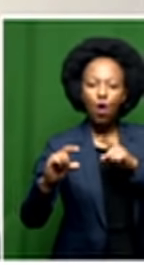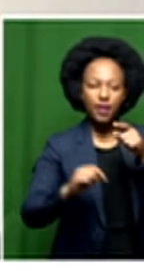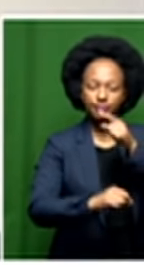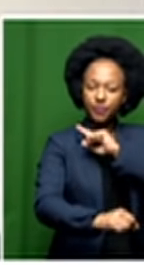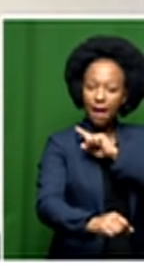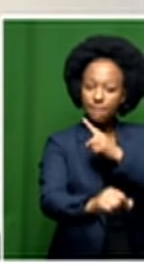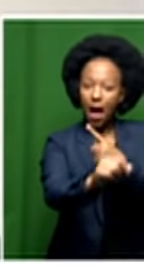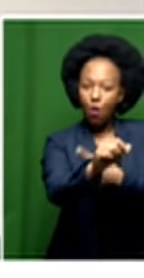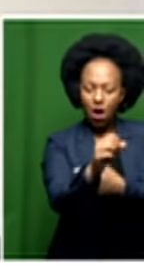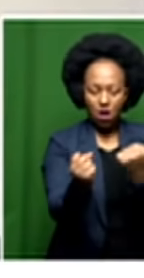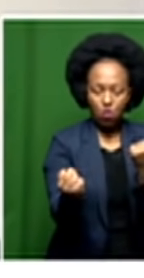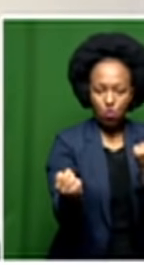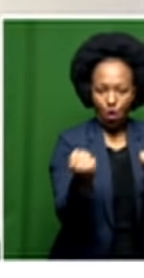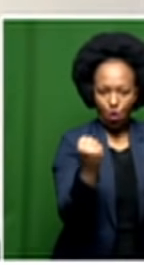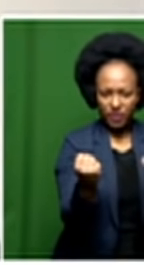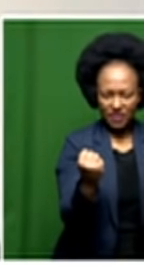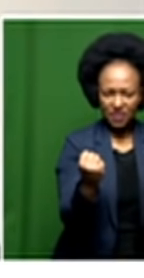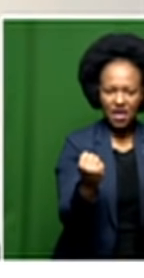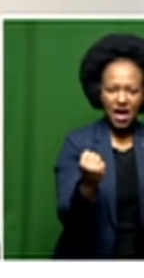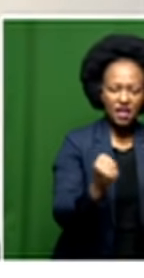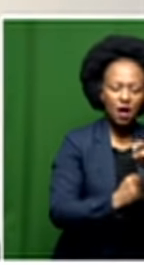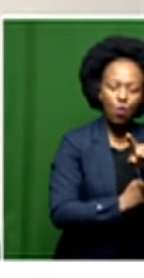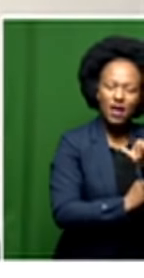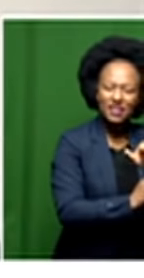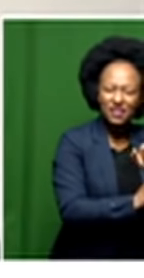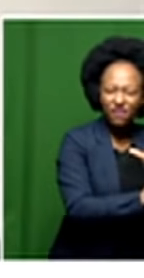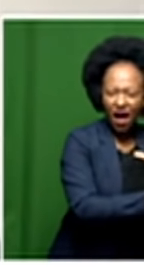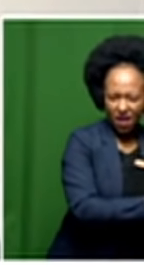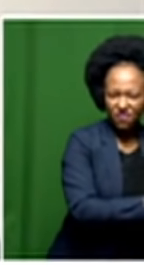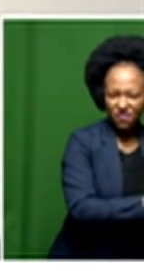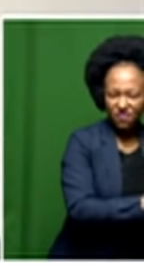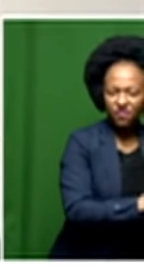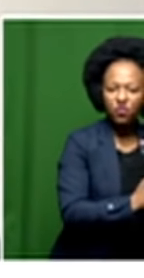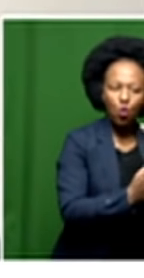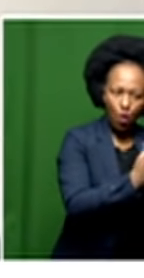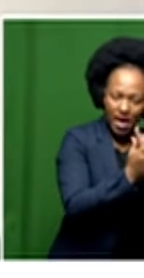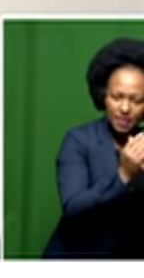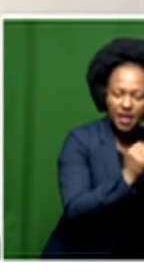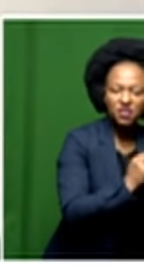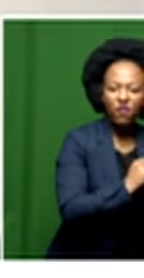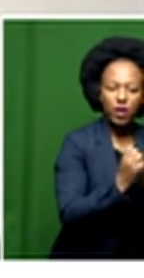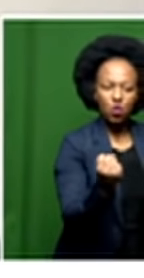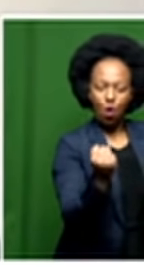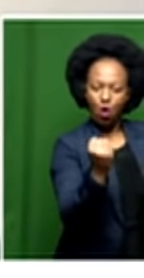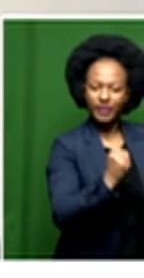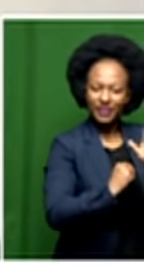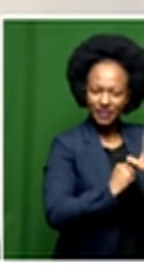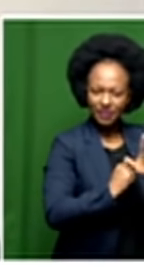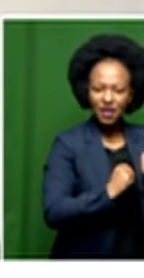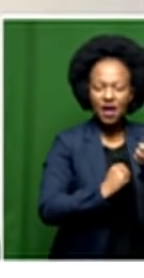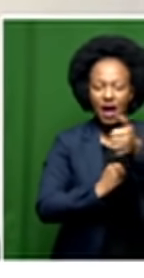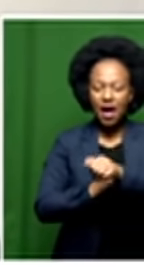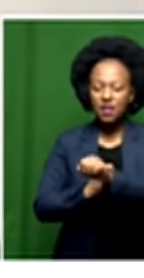It comes in two different sections. The one is Section 165, which entrenches the independence of the judiciary. The other is